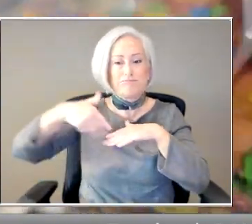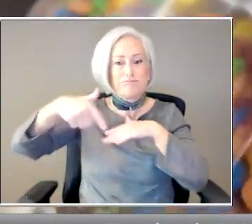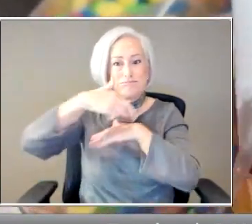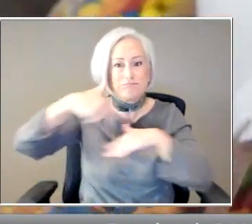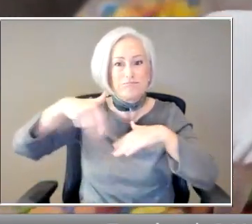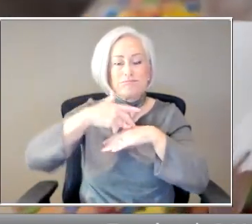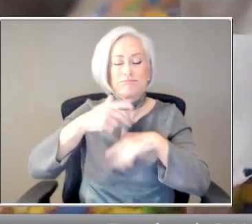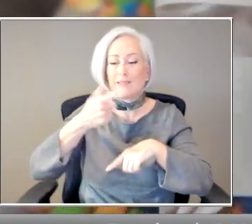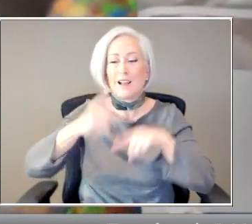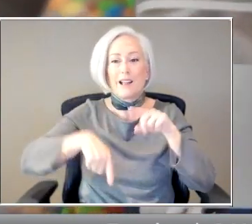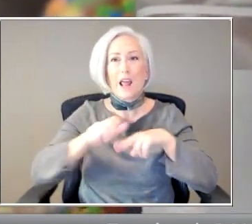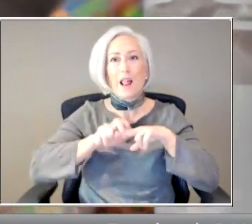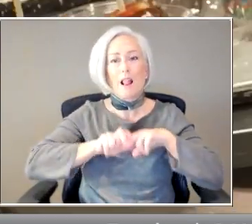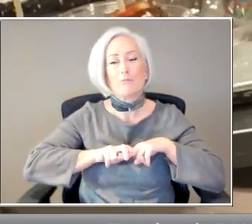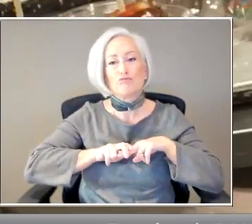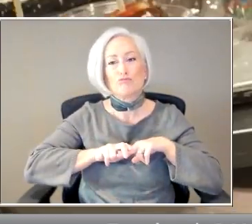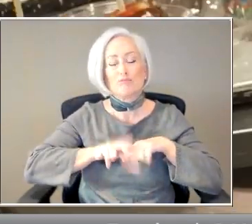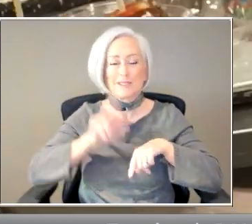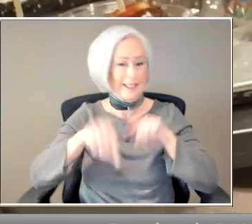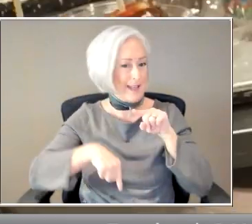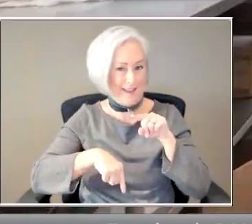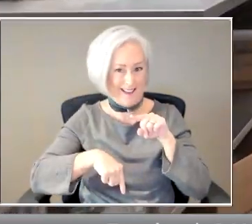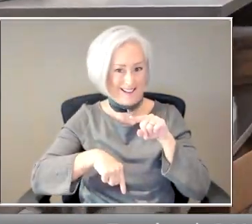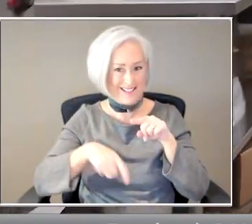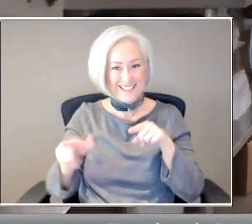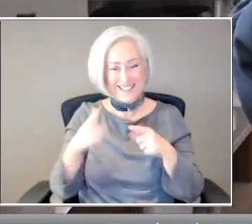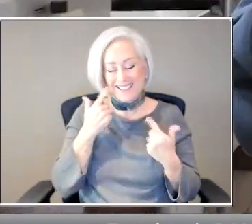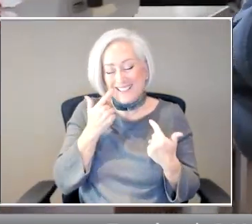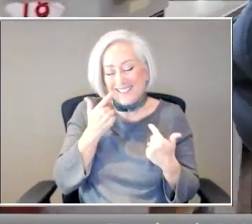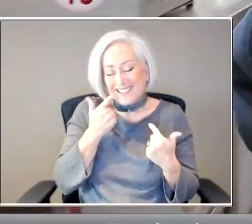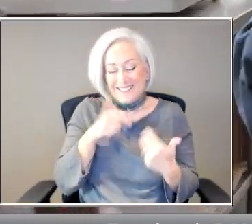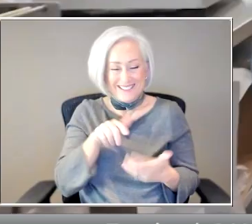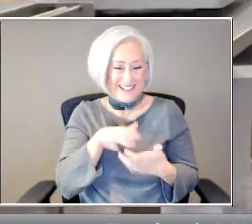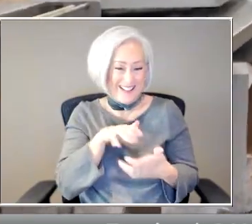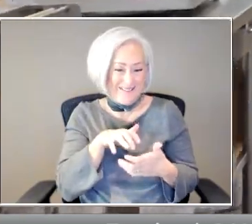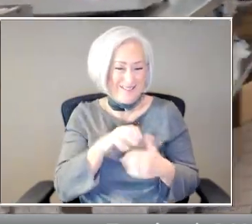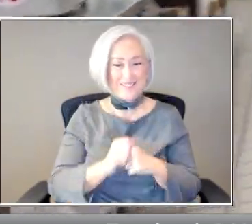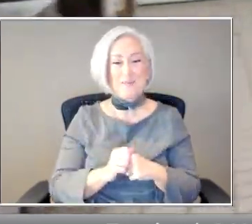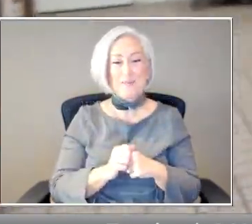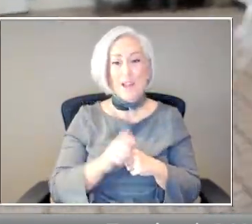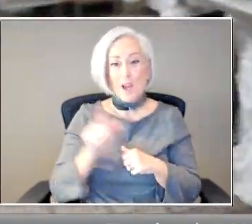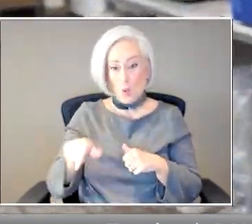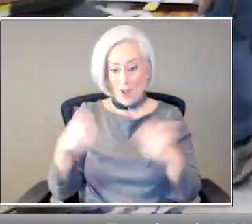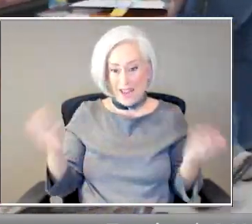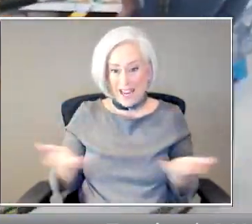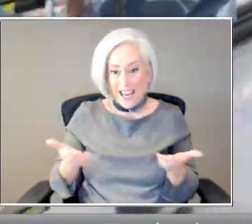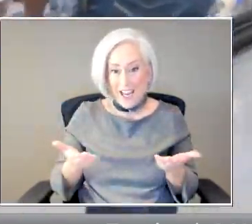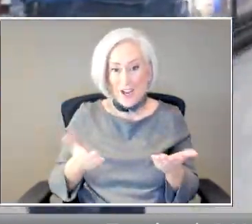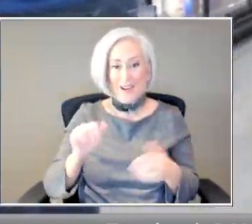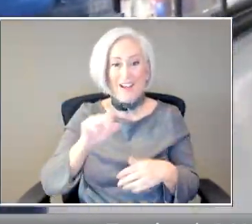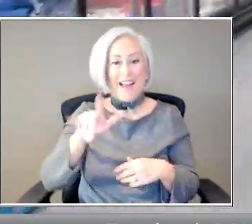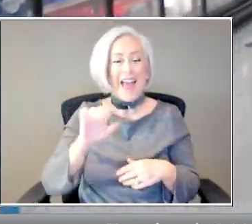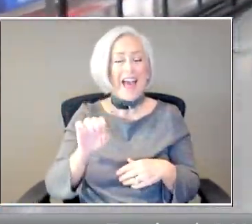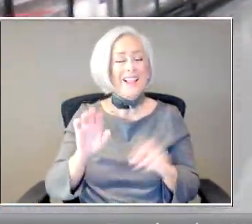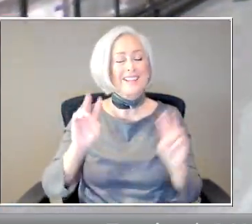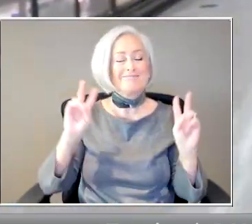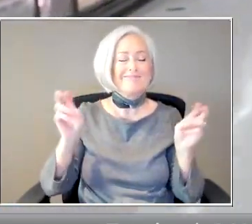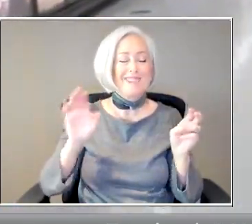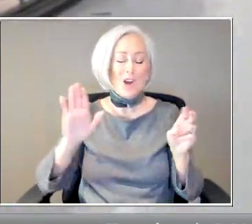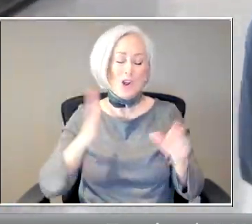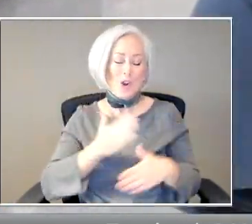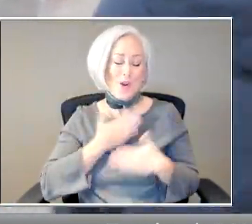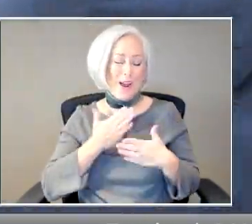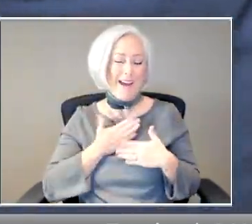very social with an amazing giggle. When she's here, Allie's in her happy place. We decorate cakes and stuff.